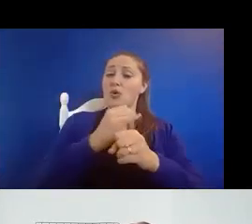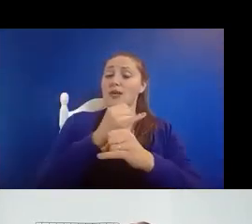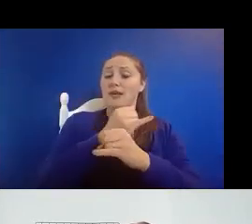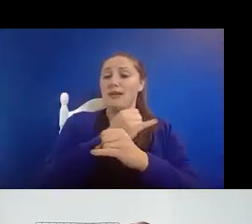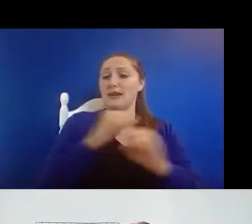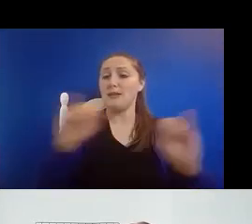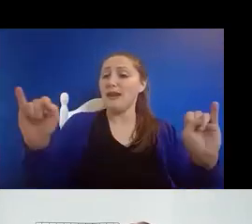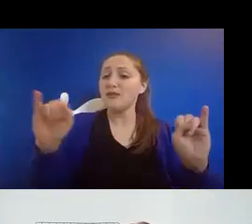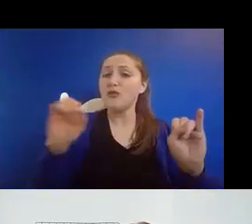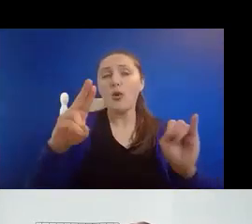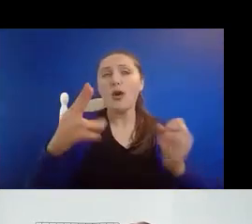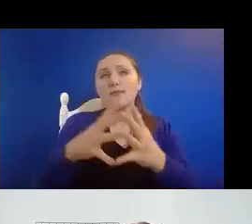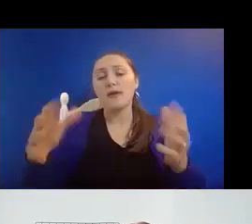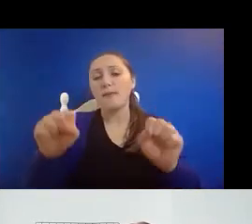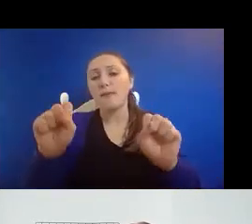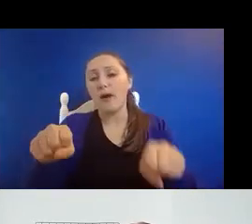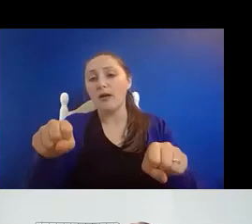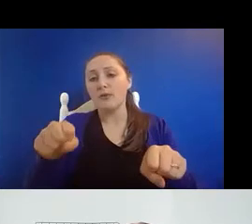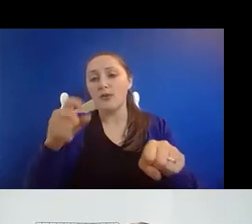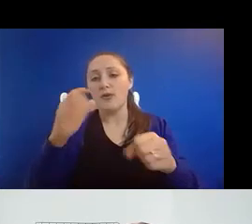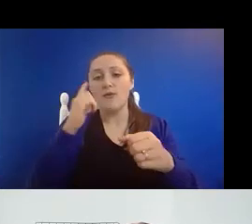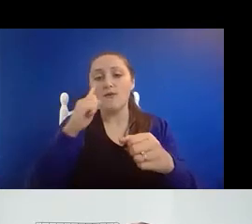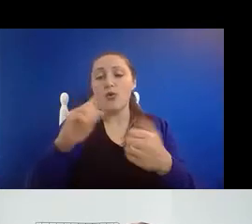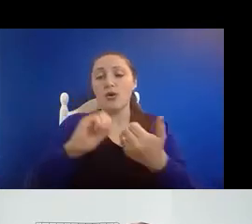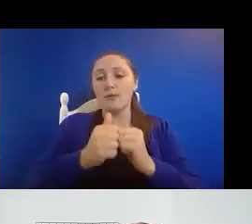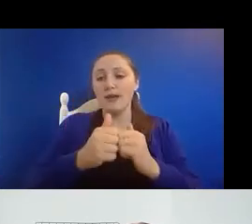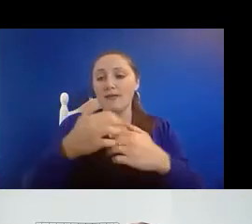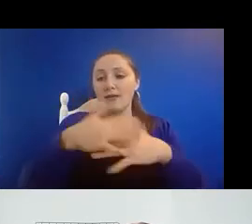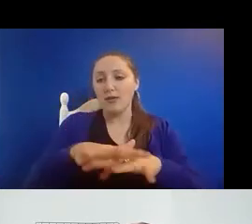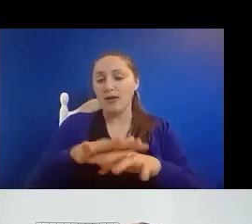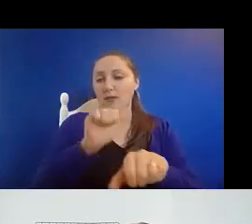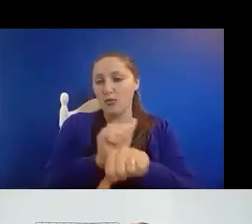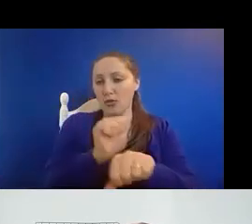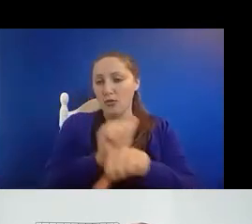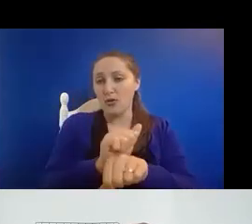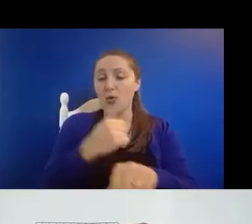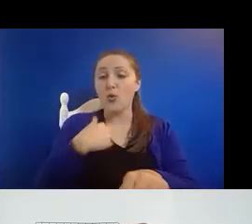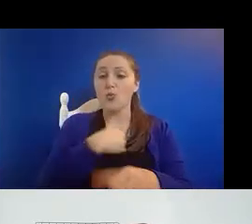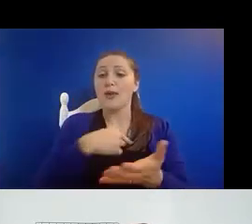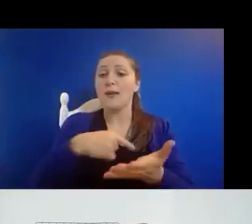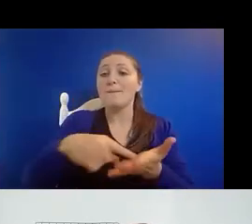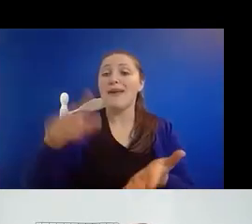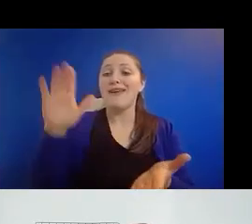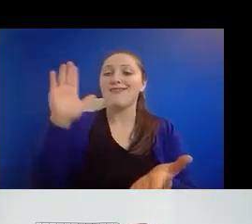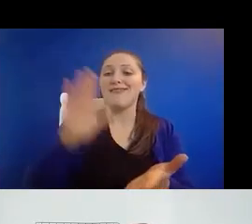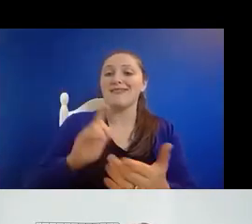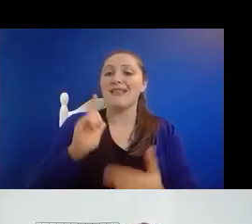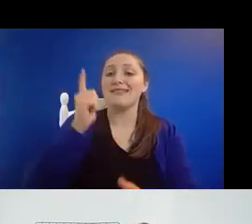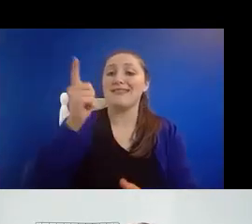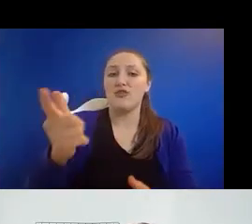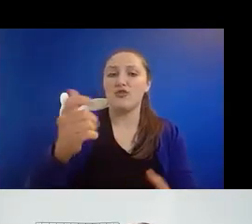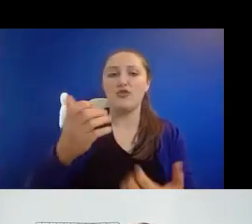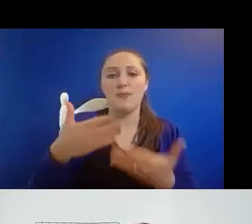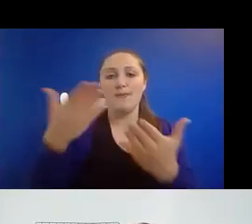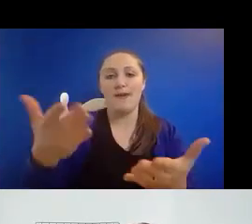through competitive integrated employment, that we actually spend less in the long run providing their supports and then are able